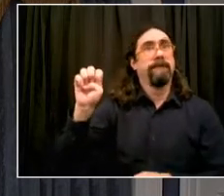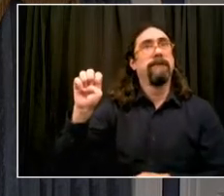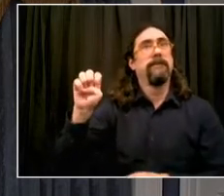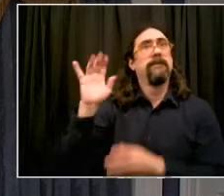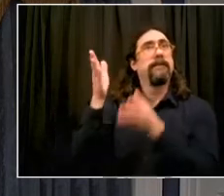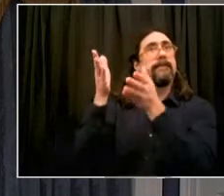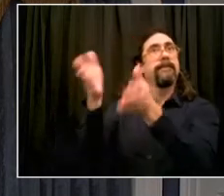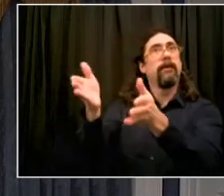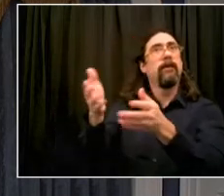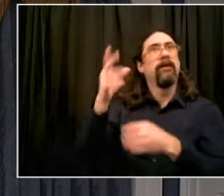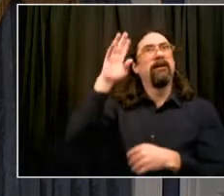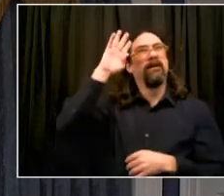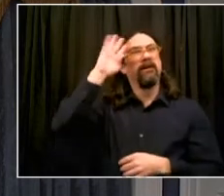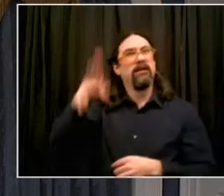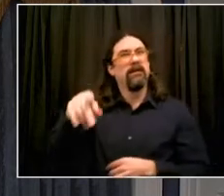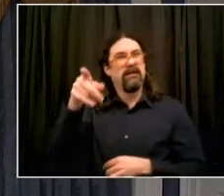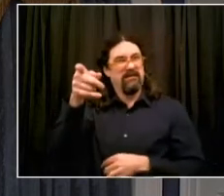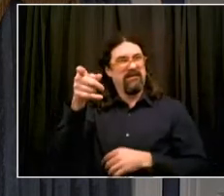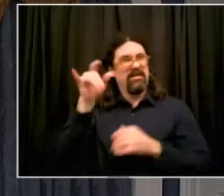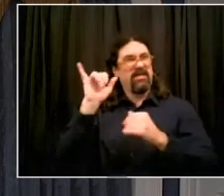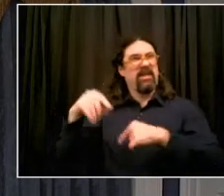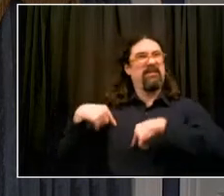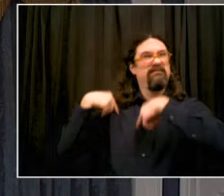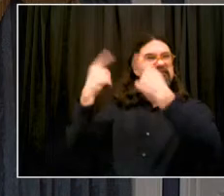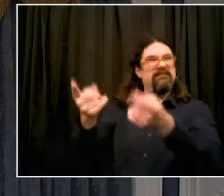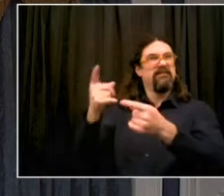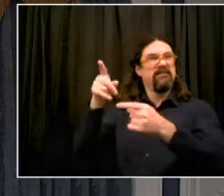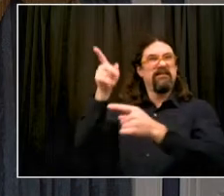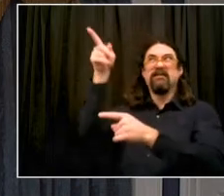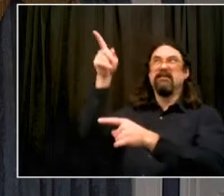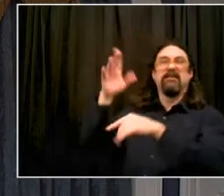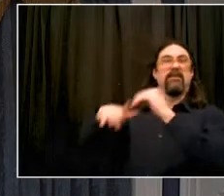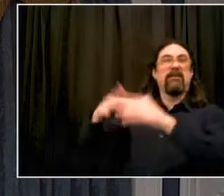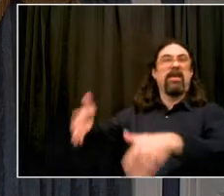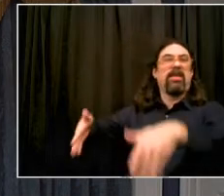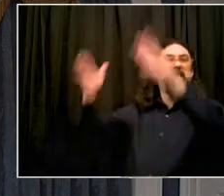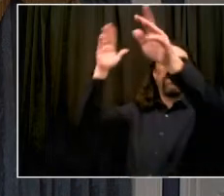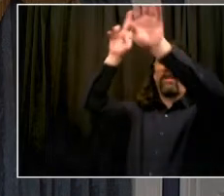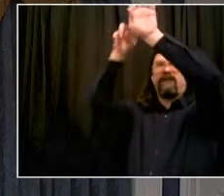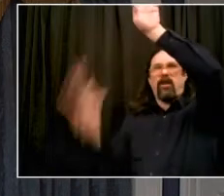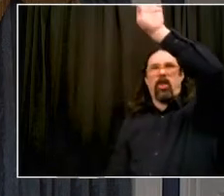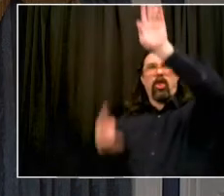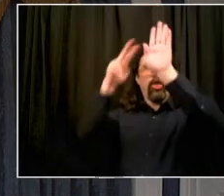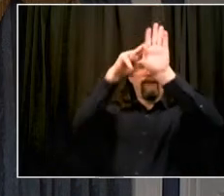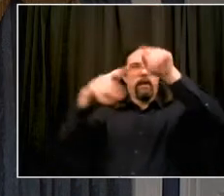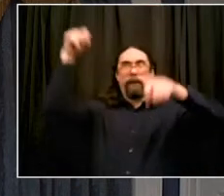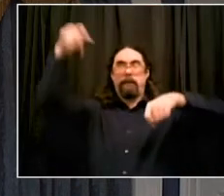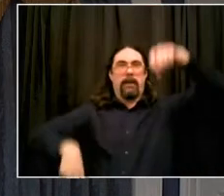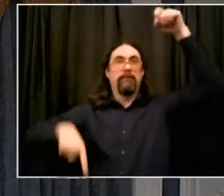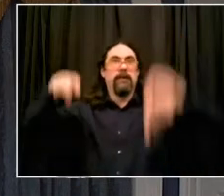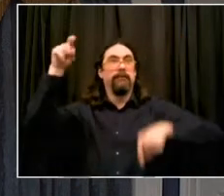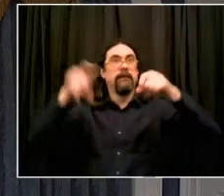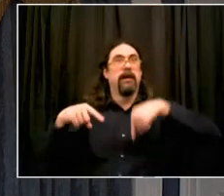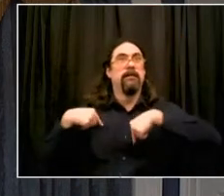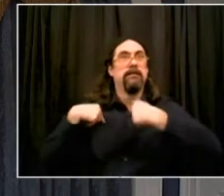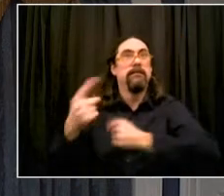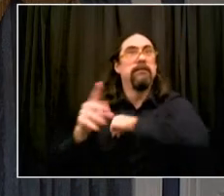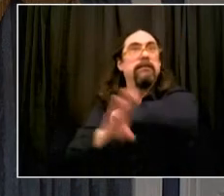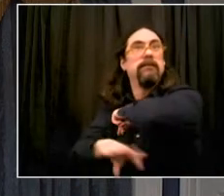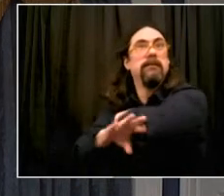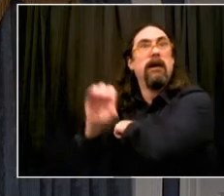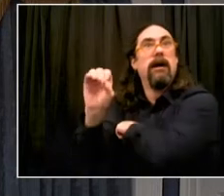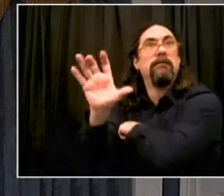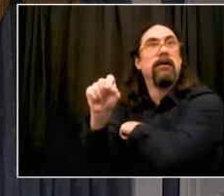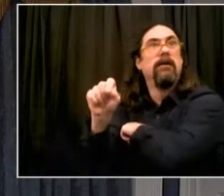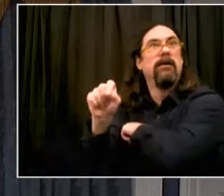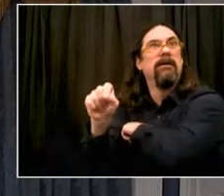the sidewalk, just missing pedestrians, but damaging cars and restaurant outdoor dining locations. And in December, a window fell